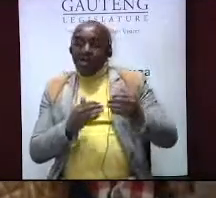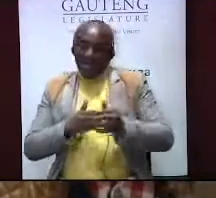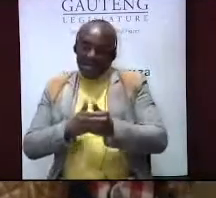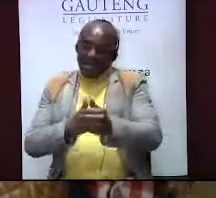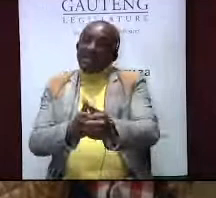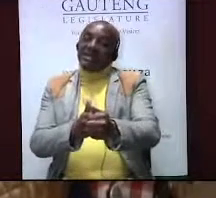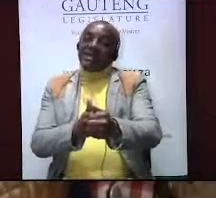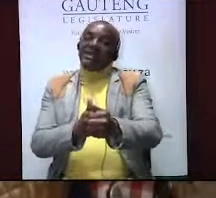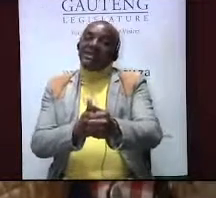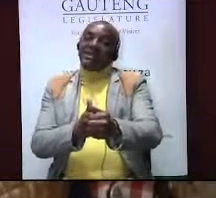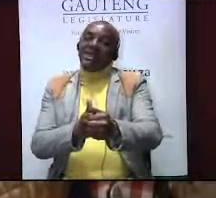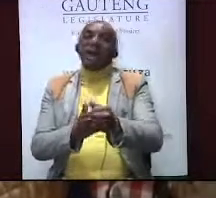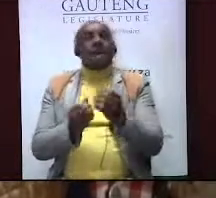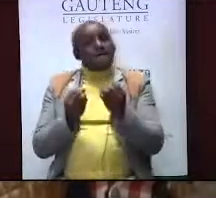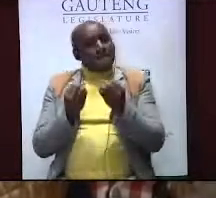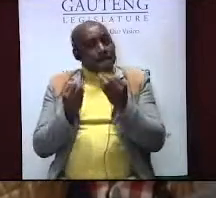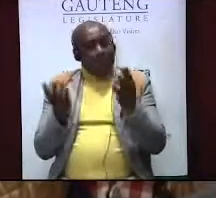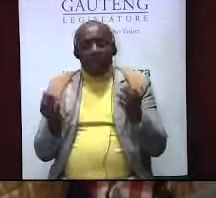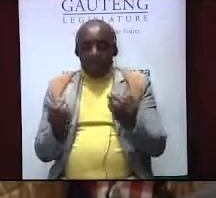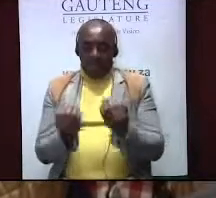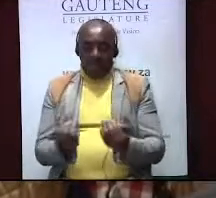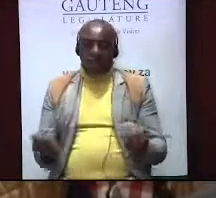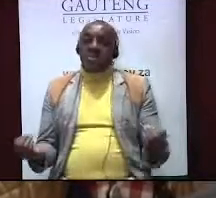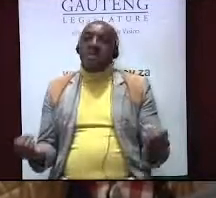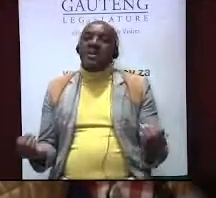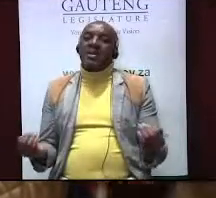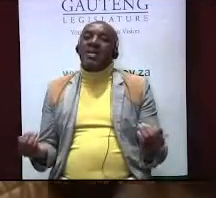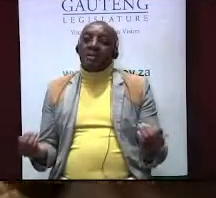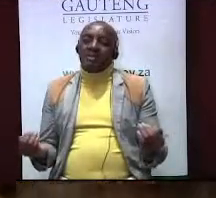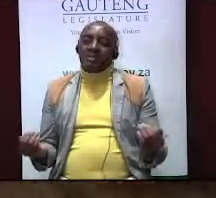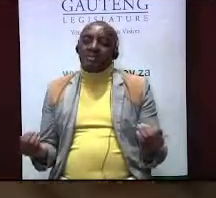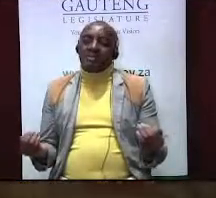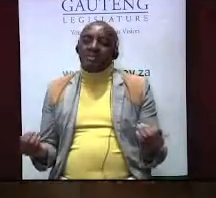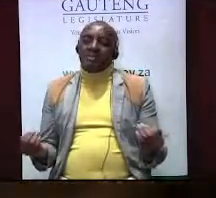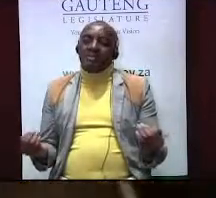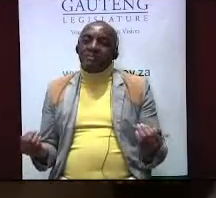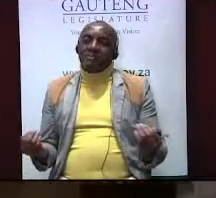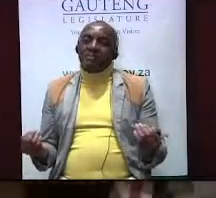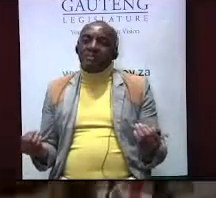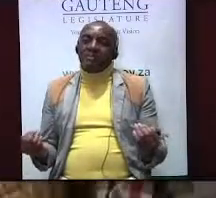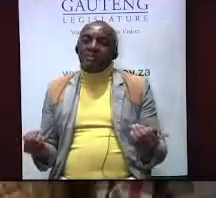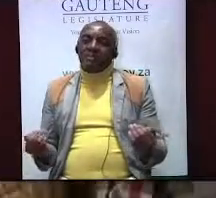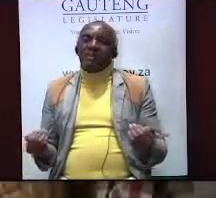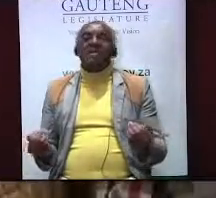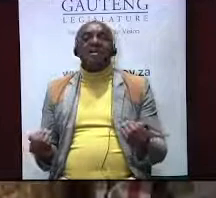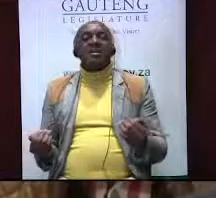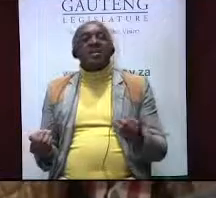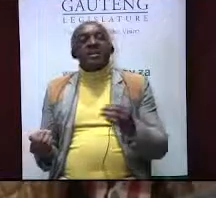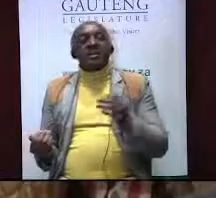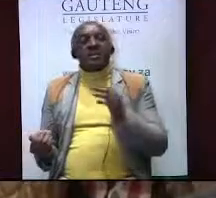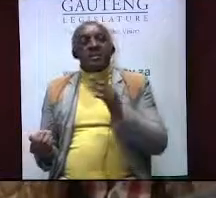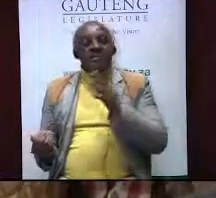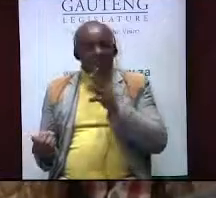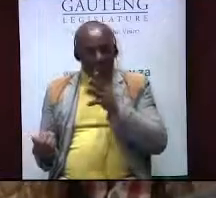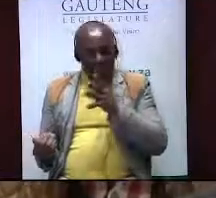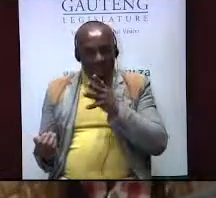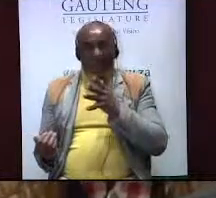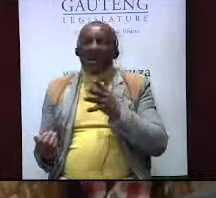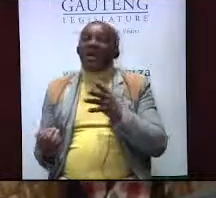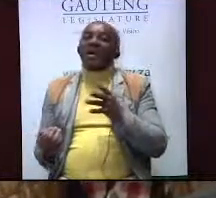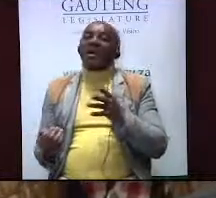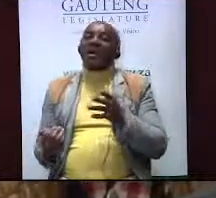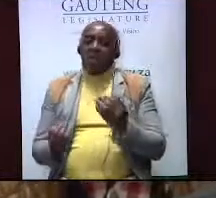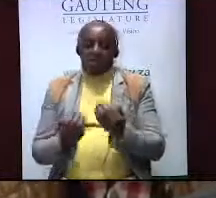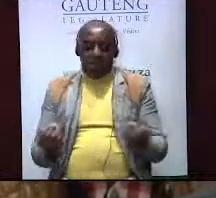ba bantsi on a serious to note re na le rebellious children ba patswang ko the same families tse di tlhokang